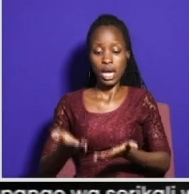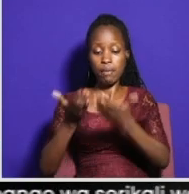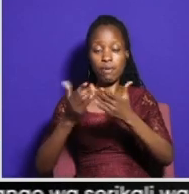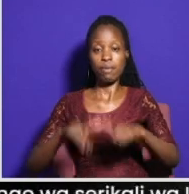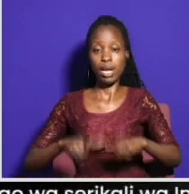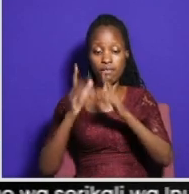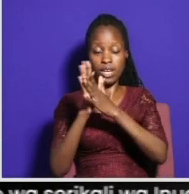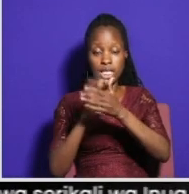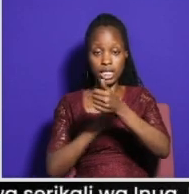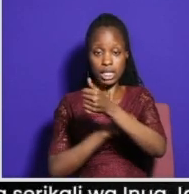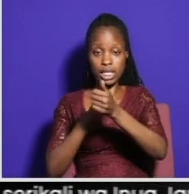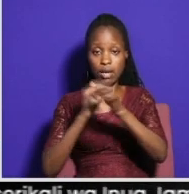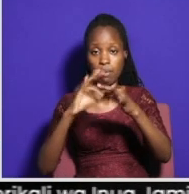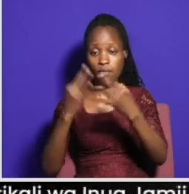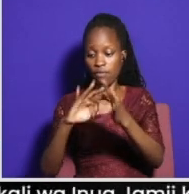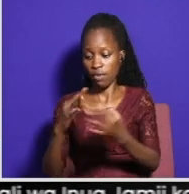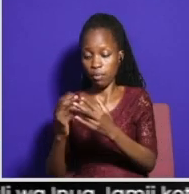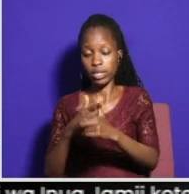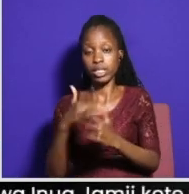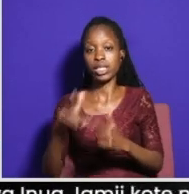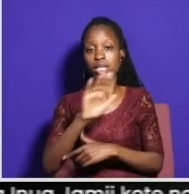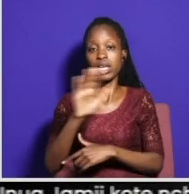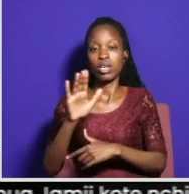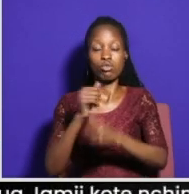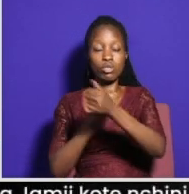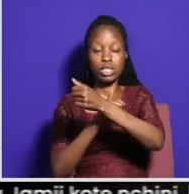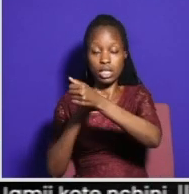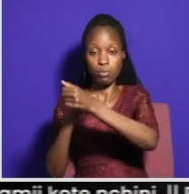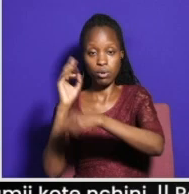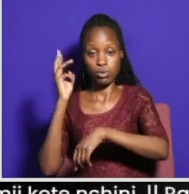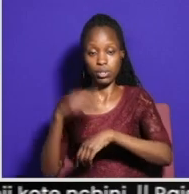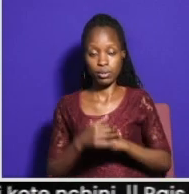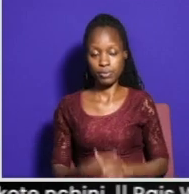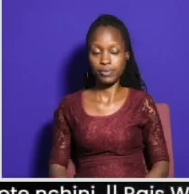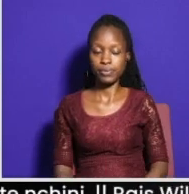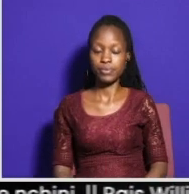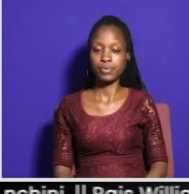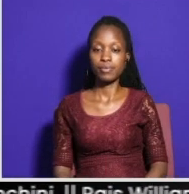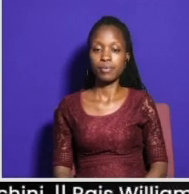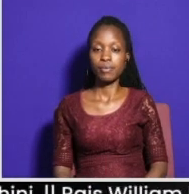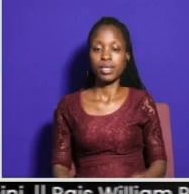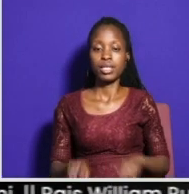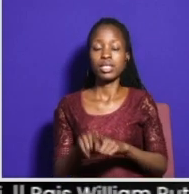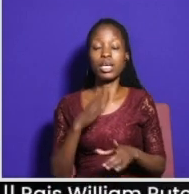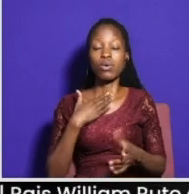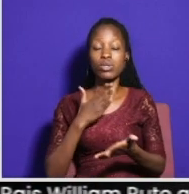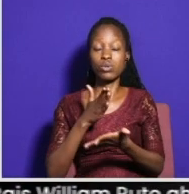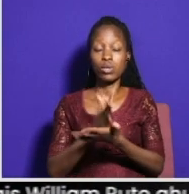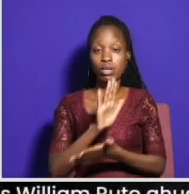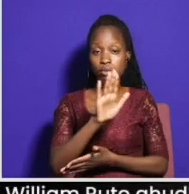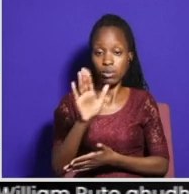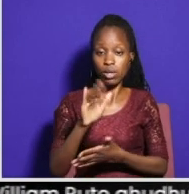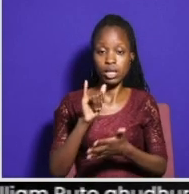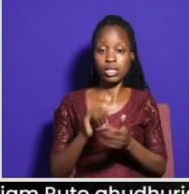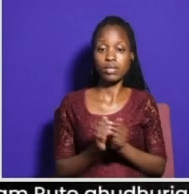support families, you will stand behind it and support it. And I want to confirm to you that